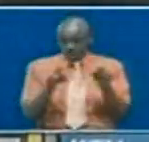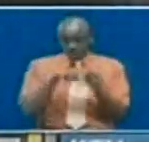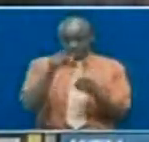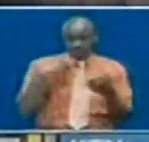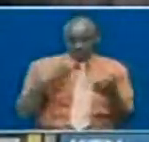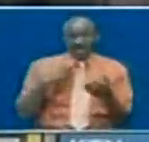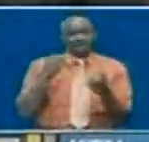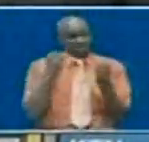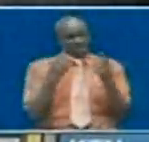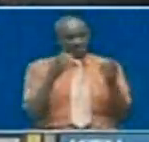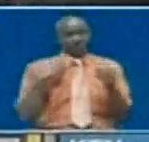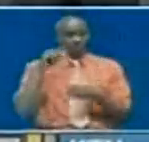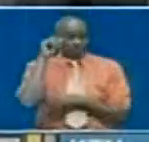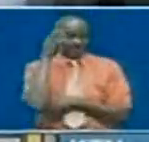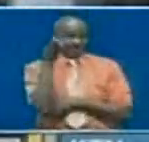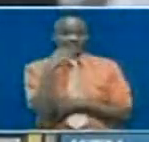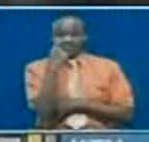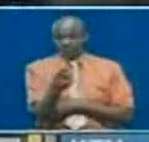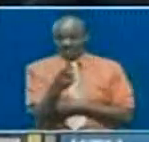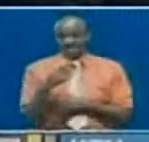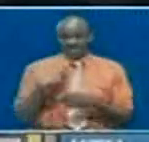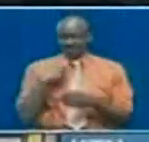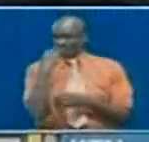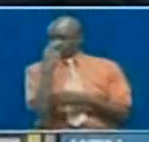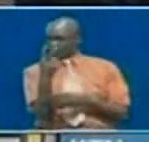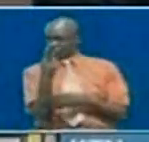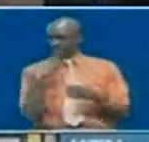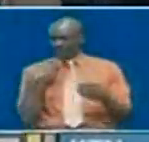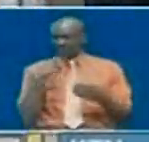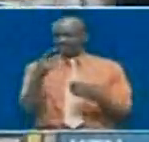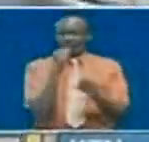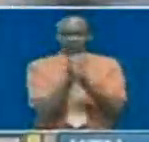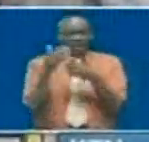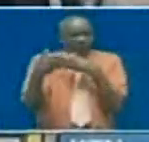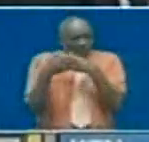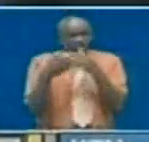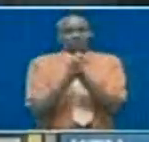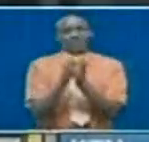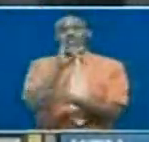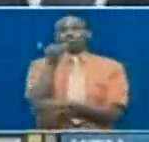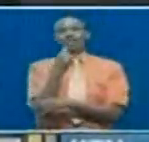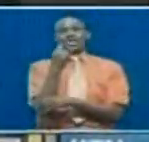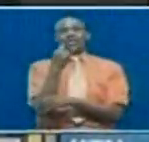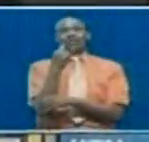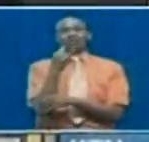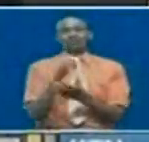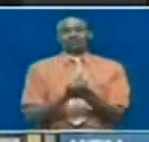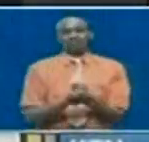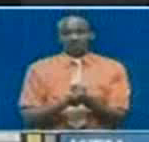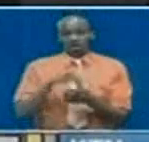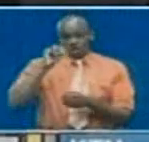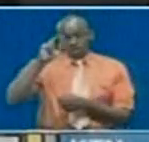number of court leaders from the coastal strip that have been perceived as being too close to the Jubilee coalition.